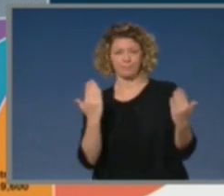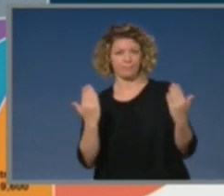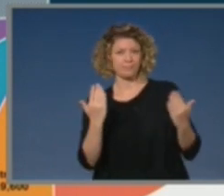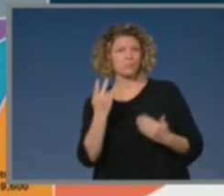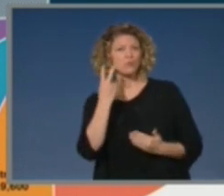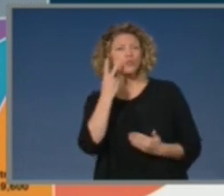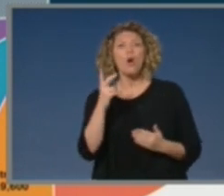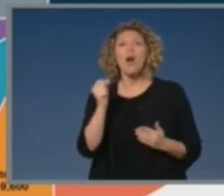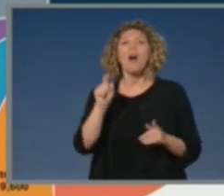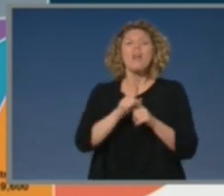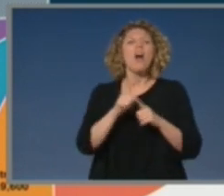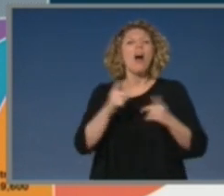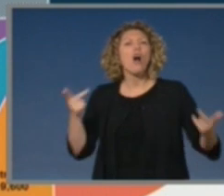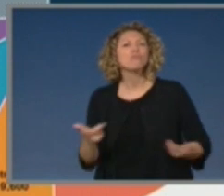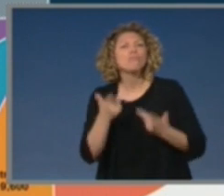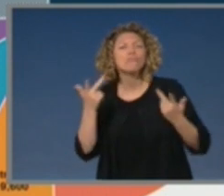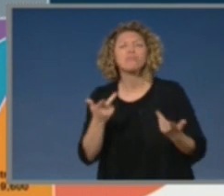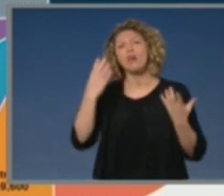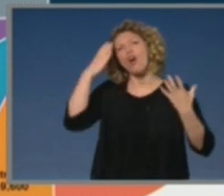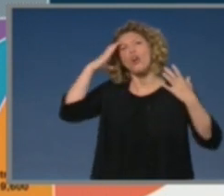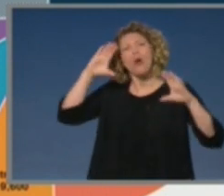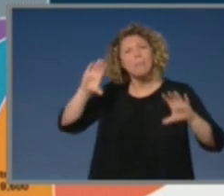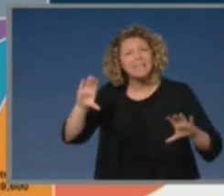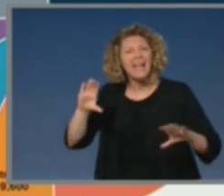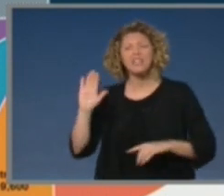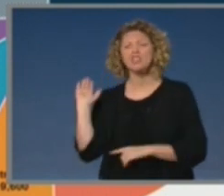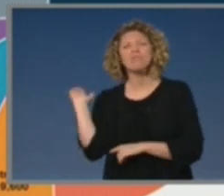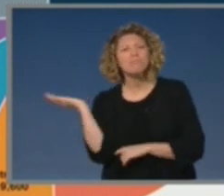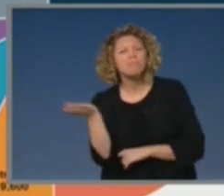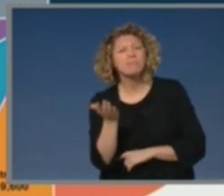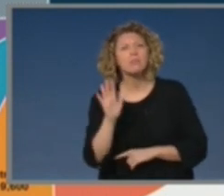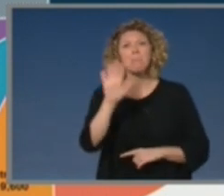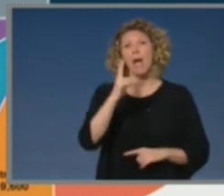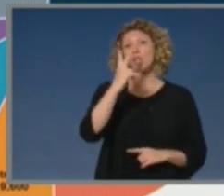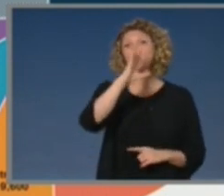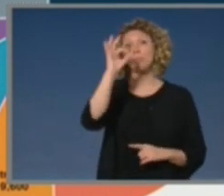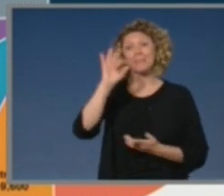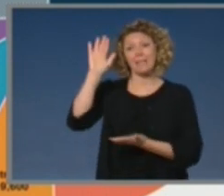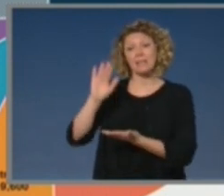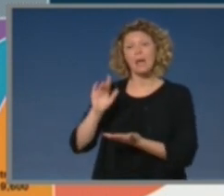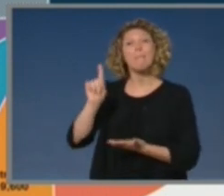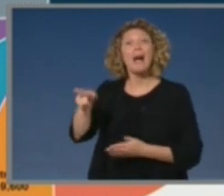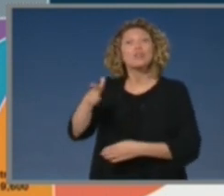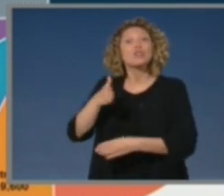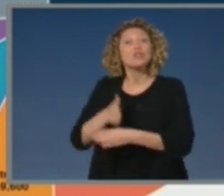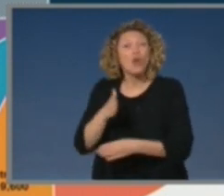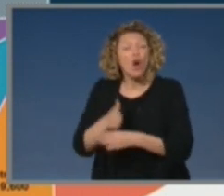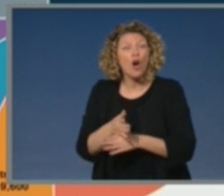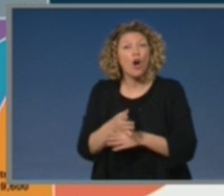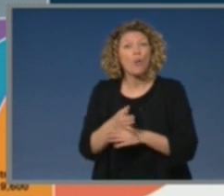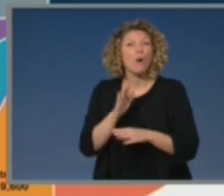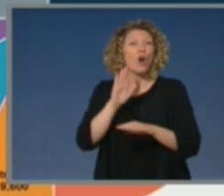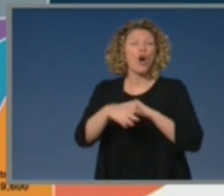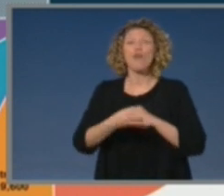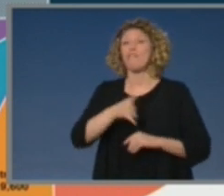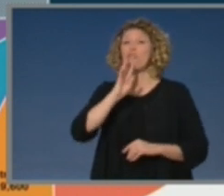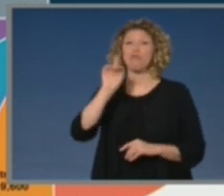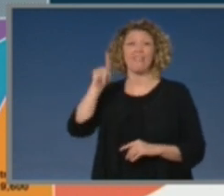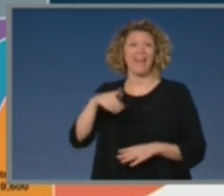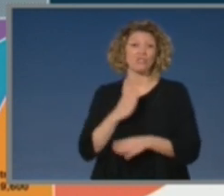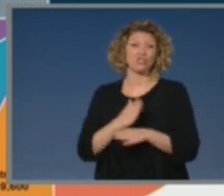hospitality sector, accommodation, food services, just under 2% fall, but in terms of jobs, 441,000